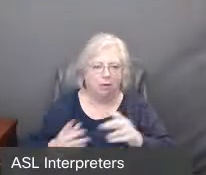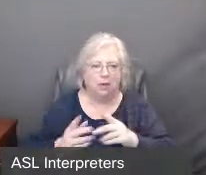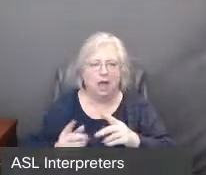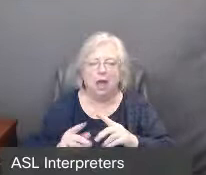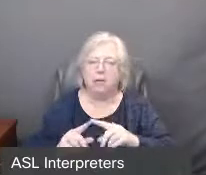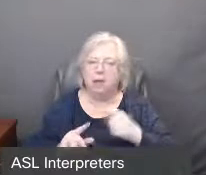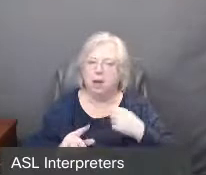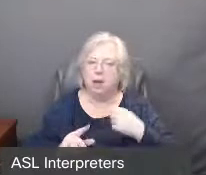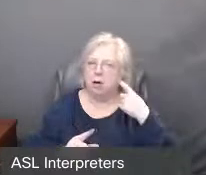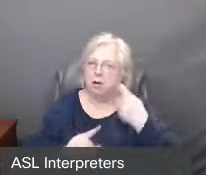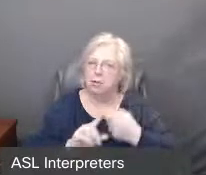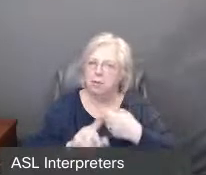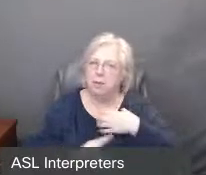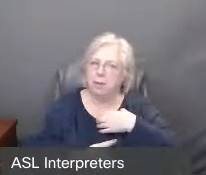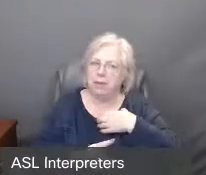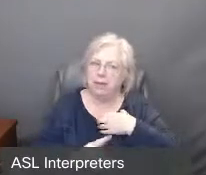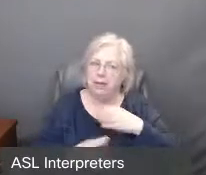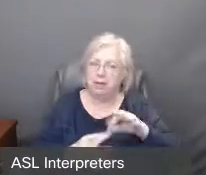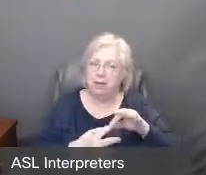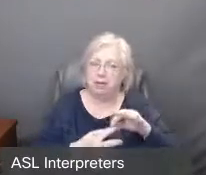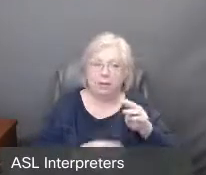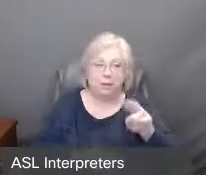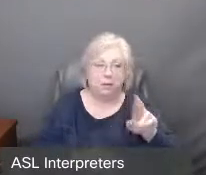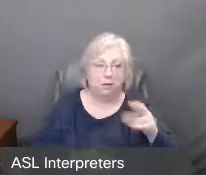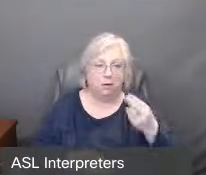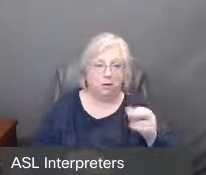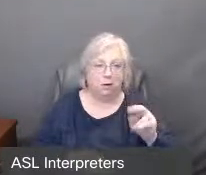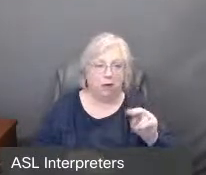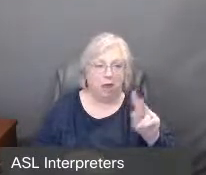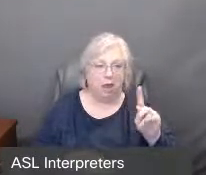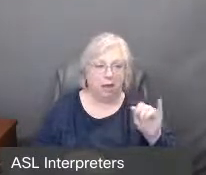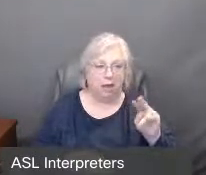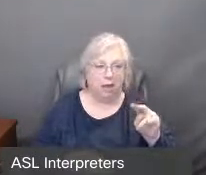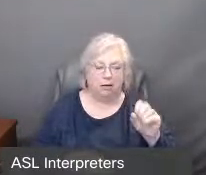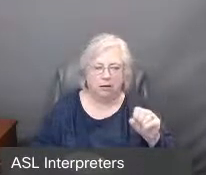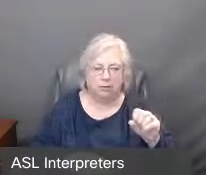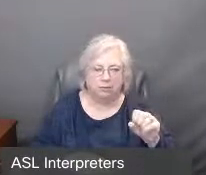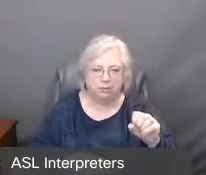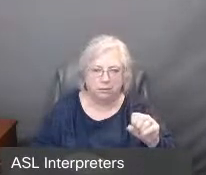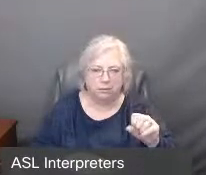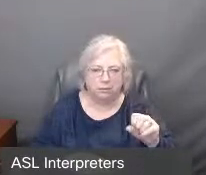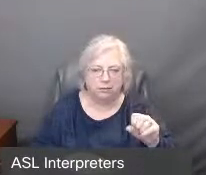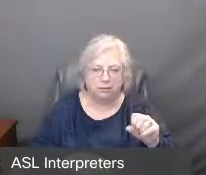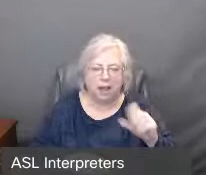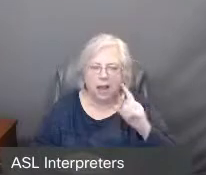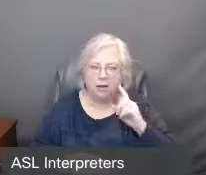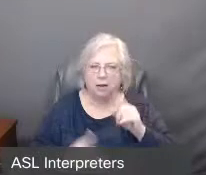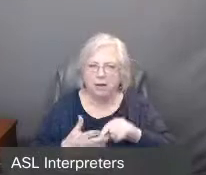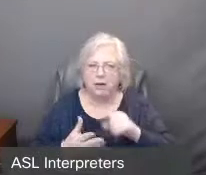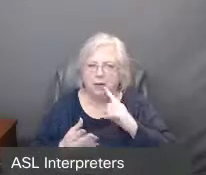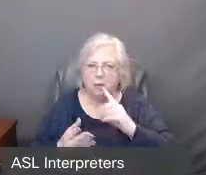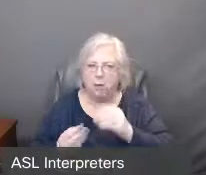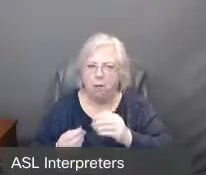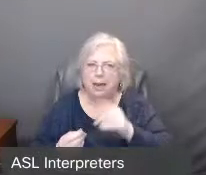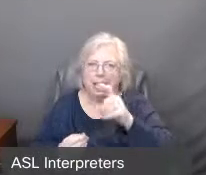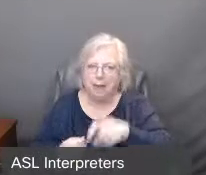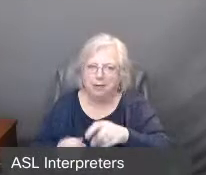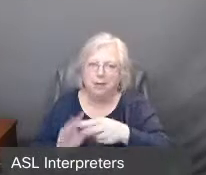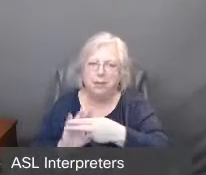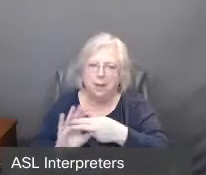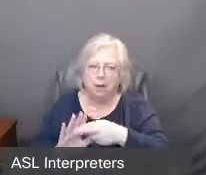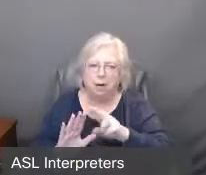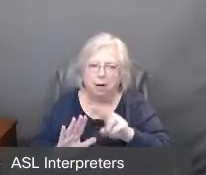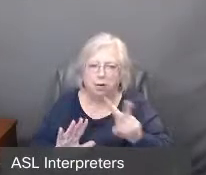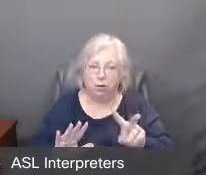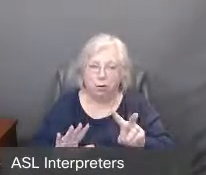the opposition, I think specifically from Mr. Hankins, I kept hearing R2, R2. This property has to be R2. And so